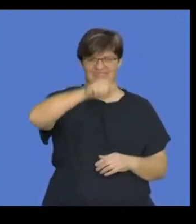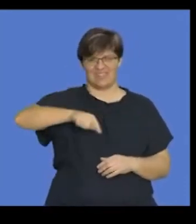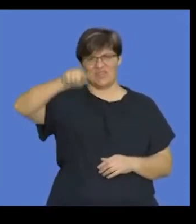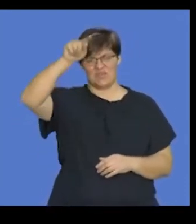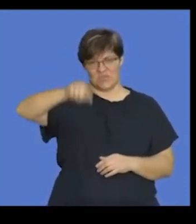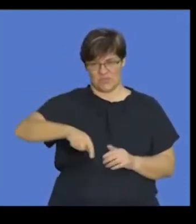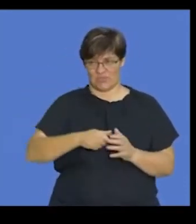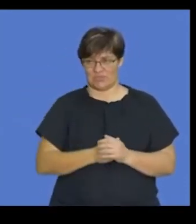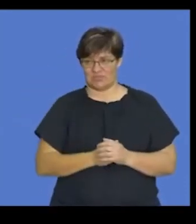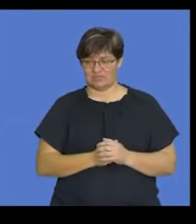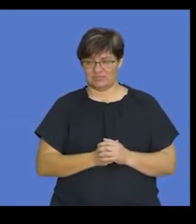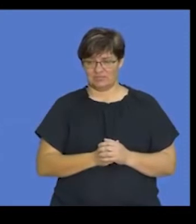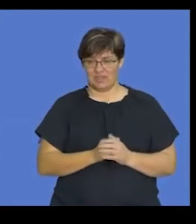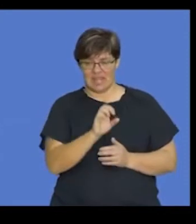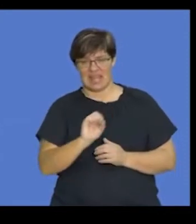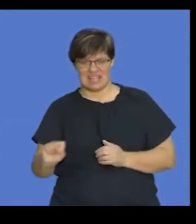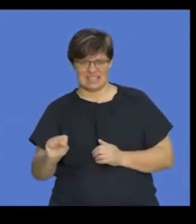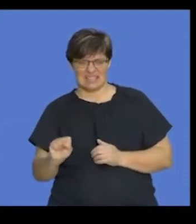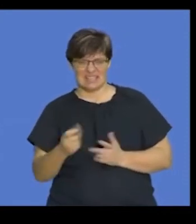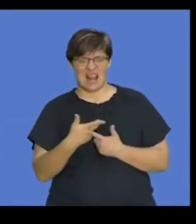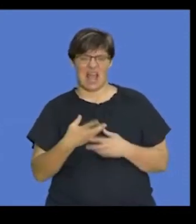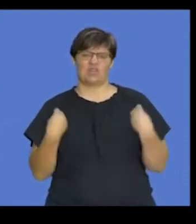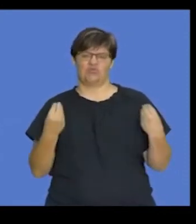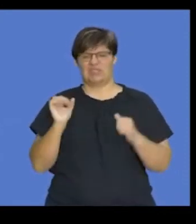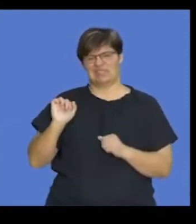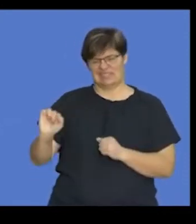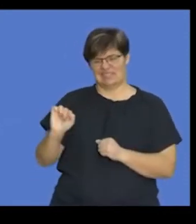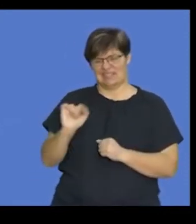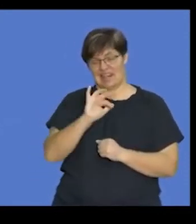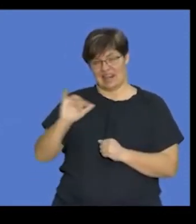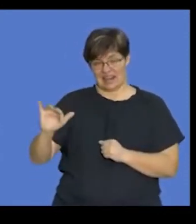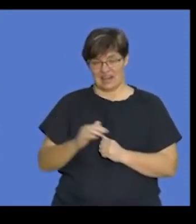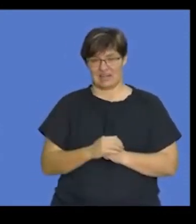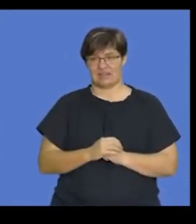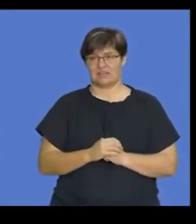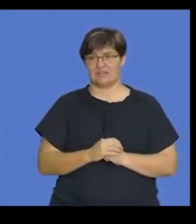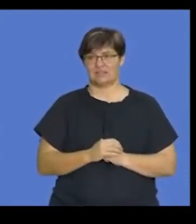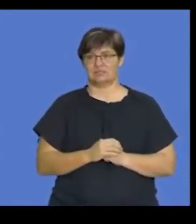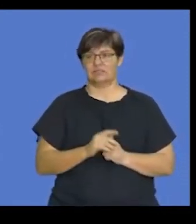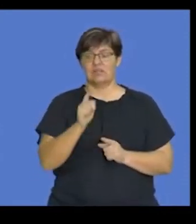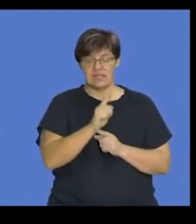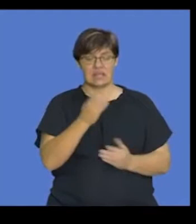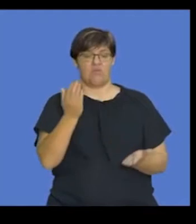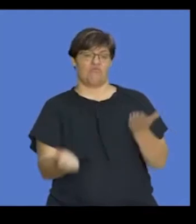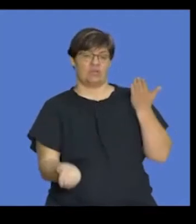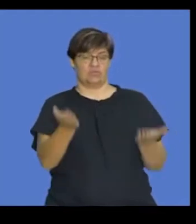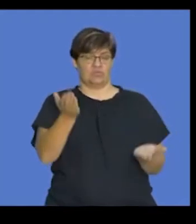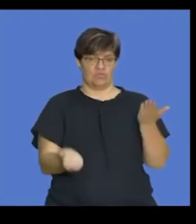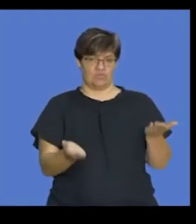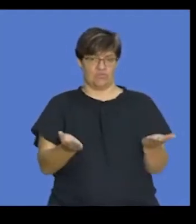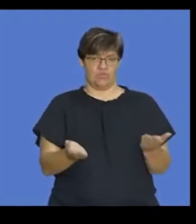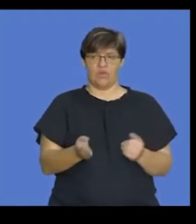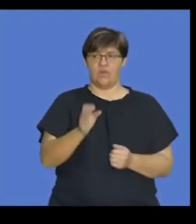it's like a u that's backwards with its tail on the left-hand side. It's a Greek letter, okay? Mu s is